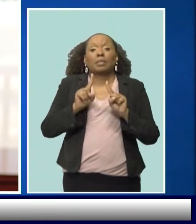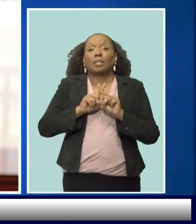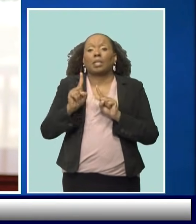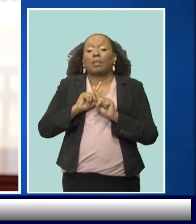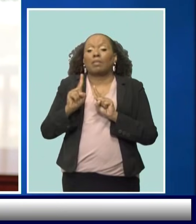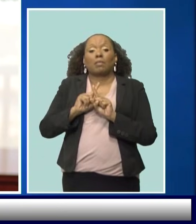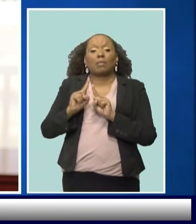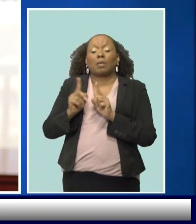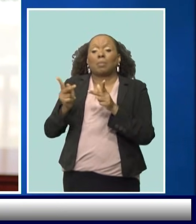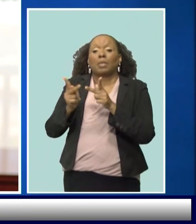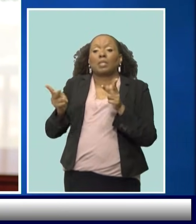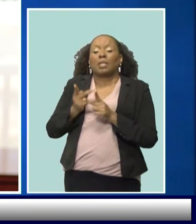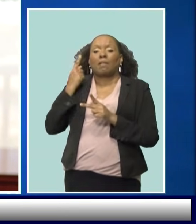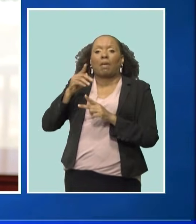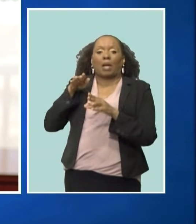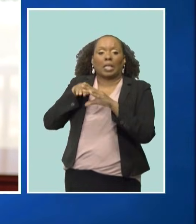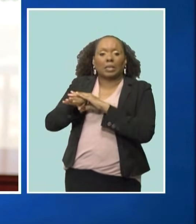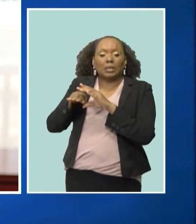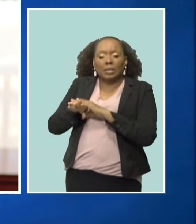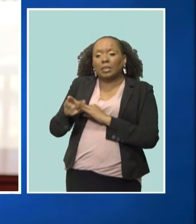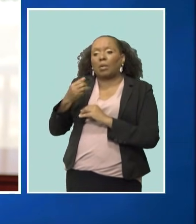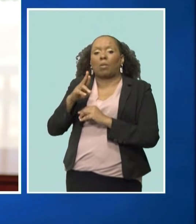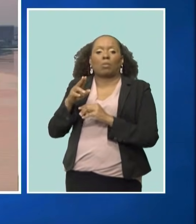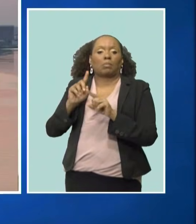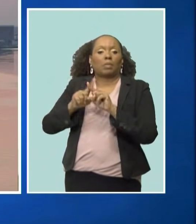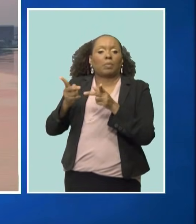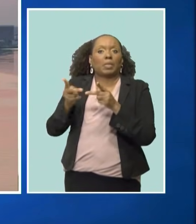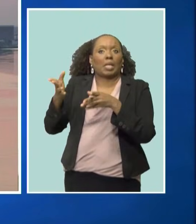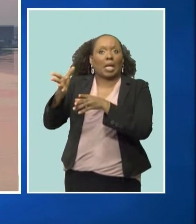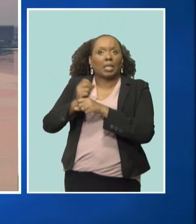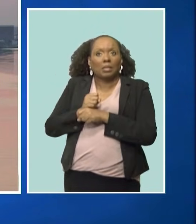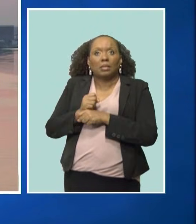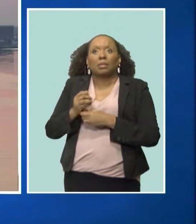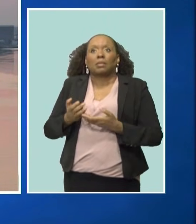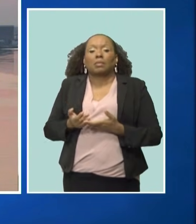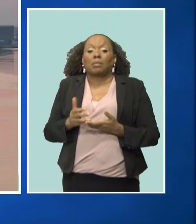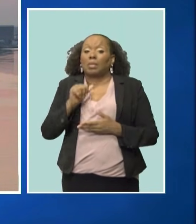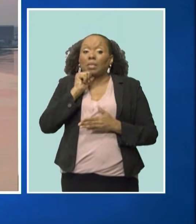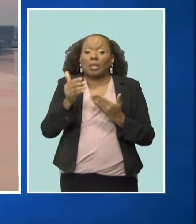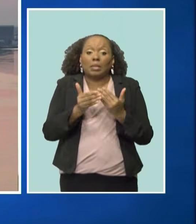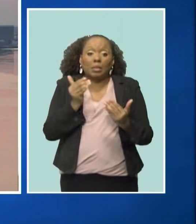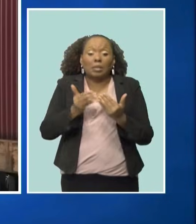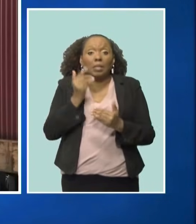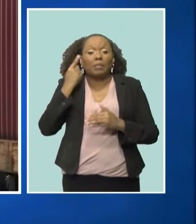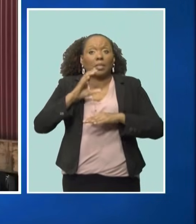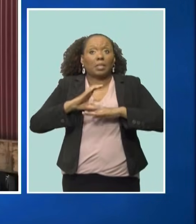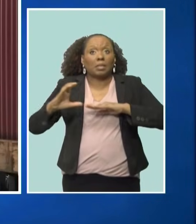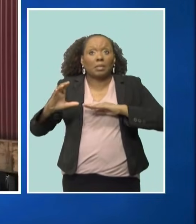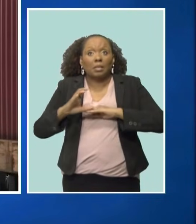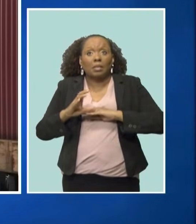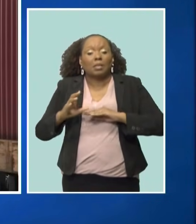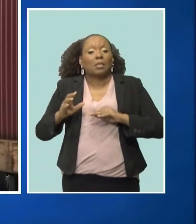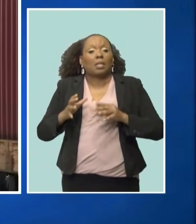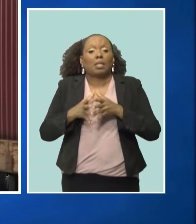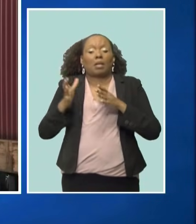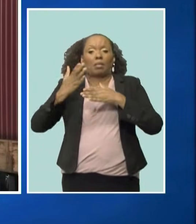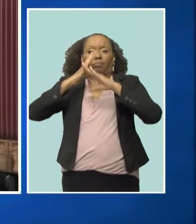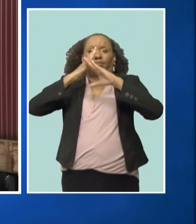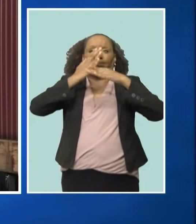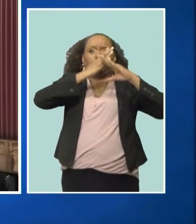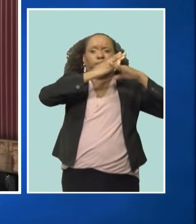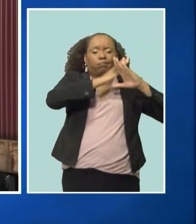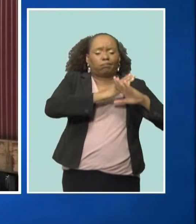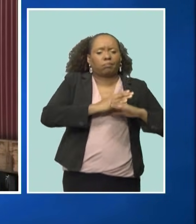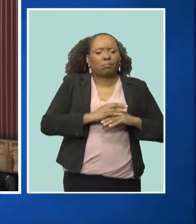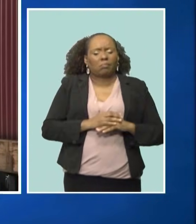are laudable, but bringing such initiatives to fruition will not be easy in the Caribbean, as there are numerous hurdles to overcome. Part